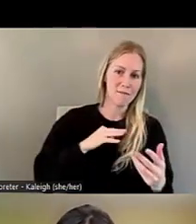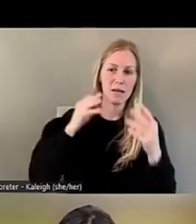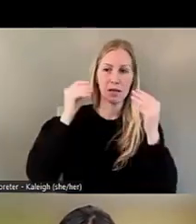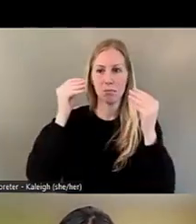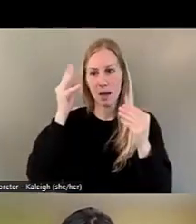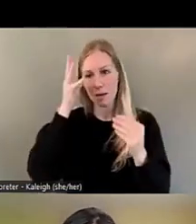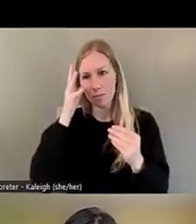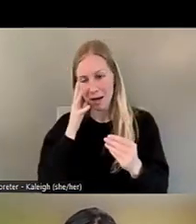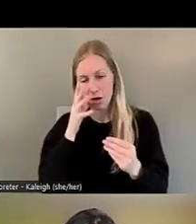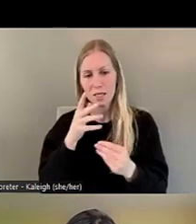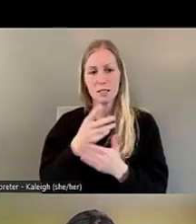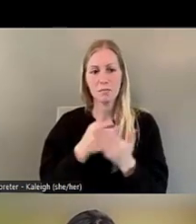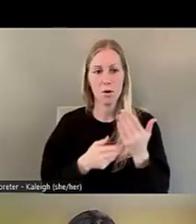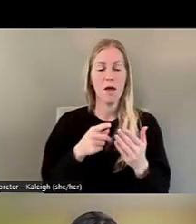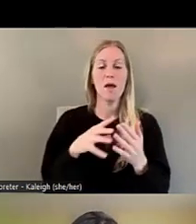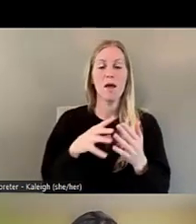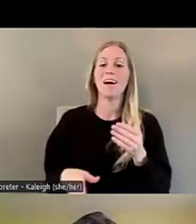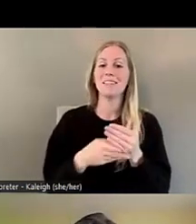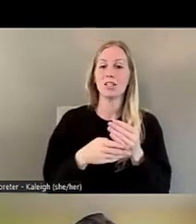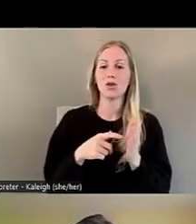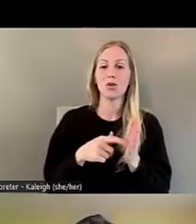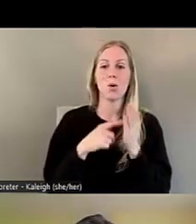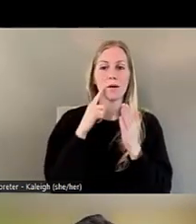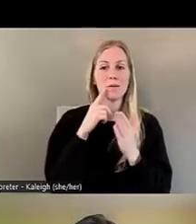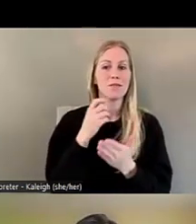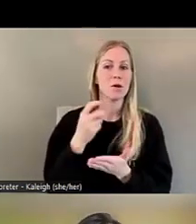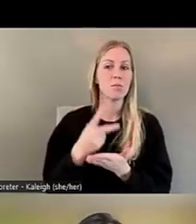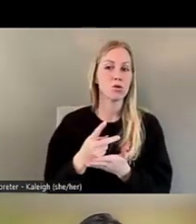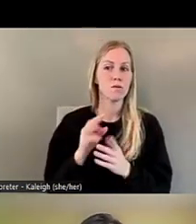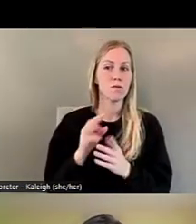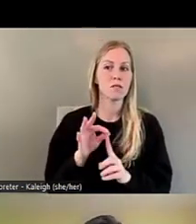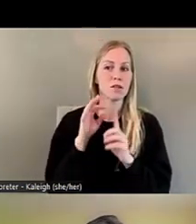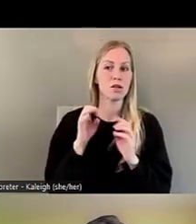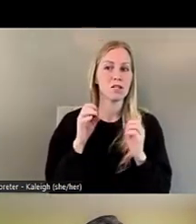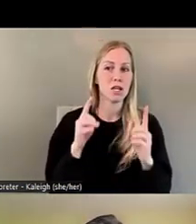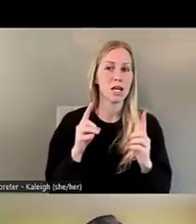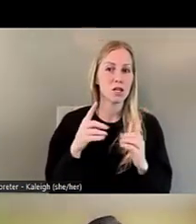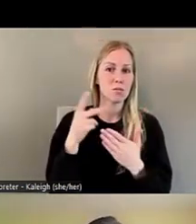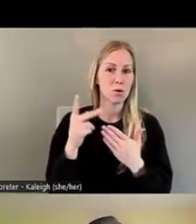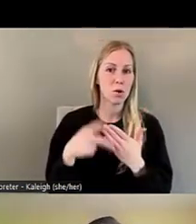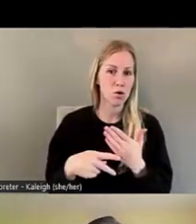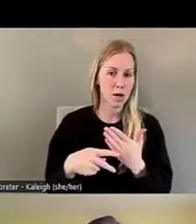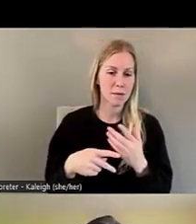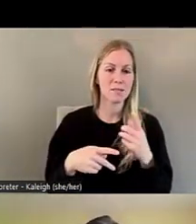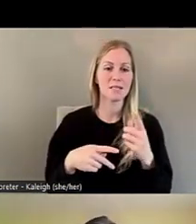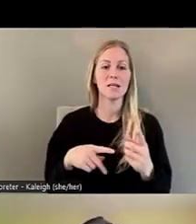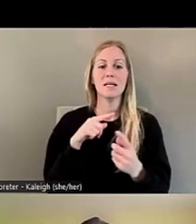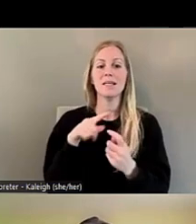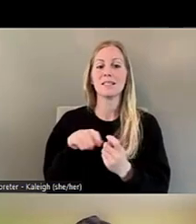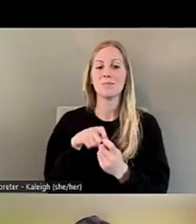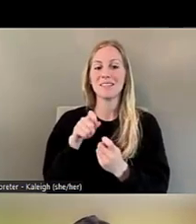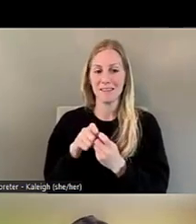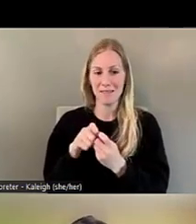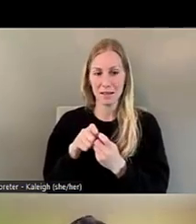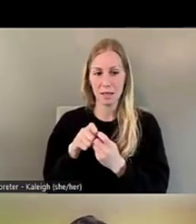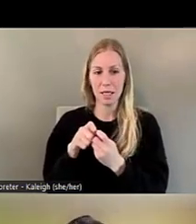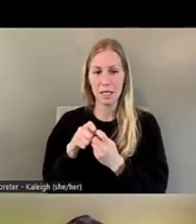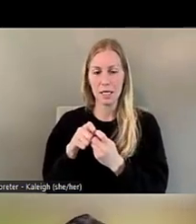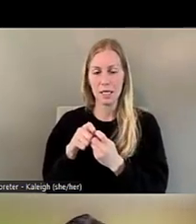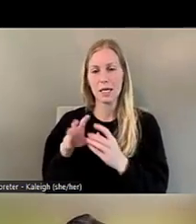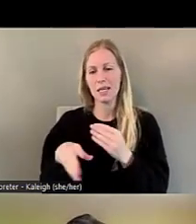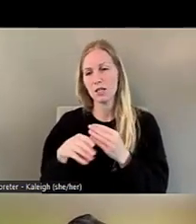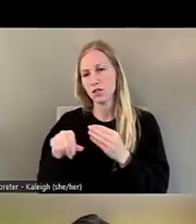additional requirements for approved special education programs. And specifically, in addition to a couple of